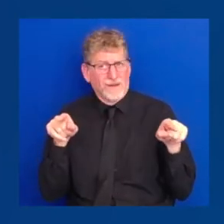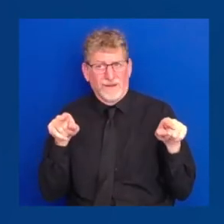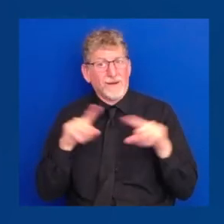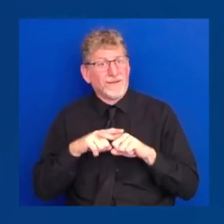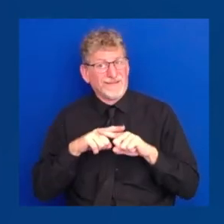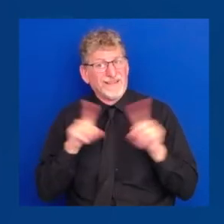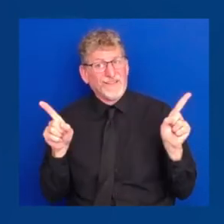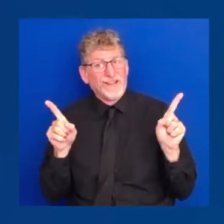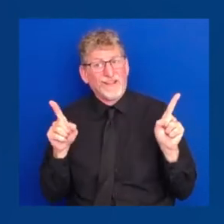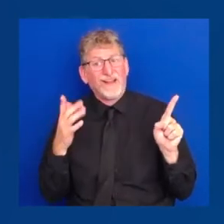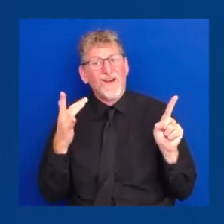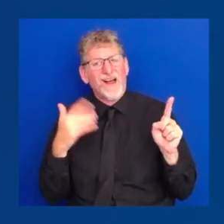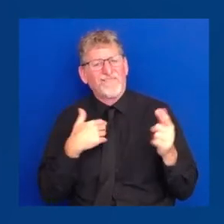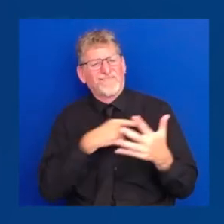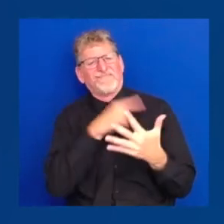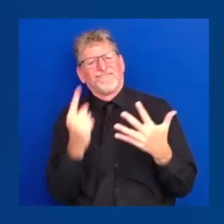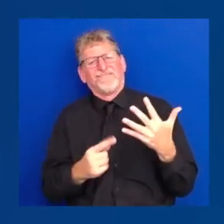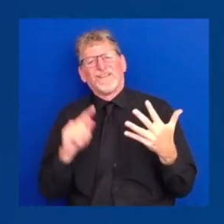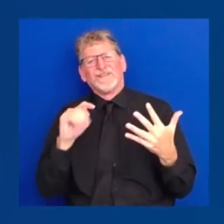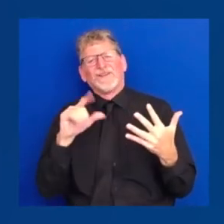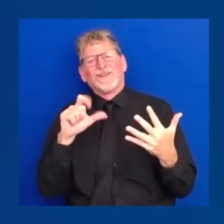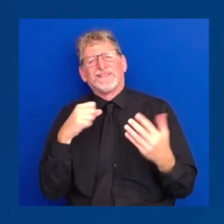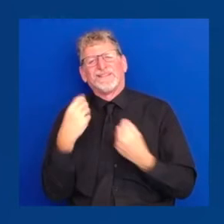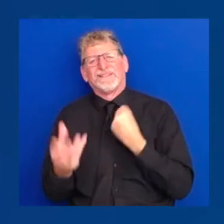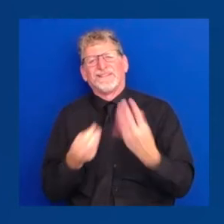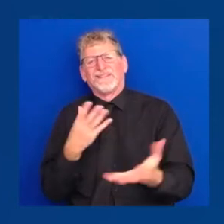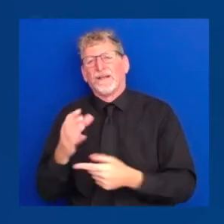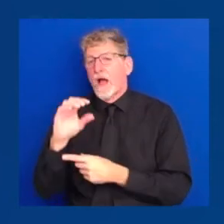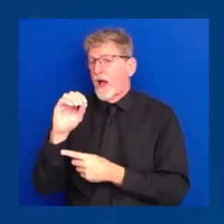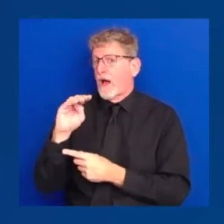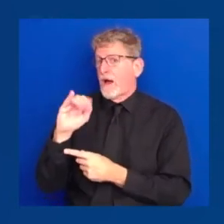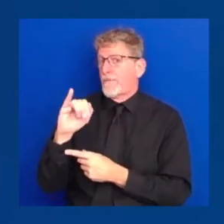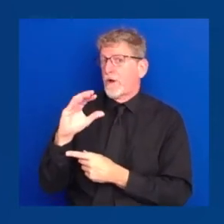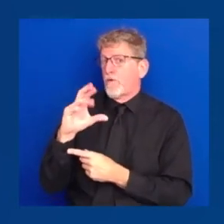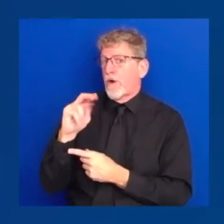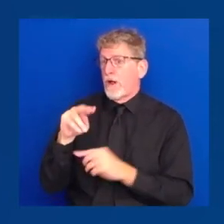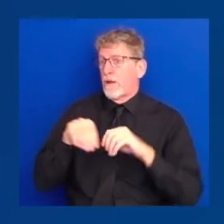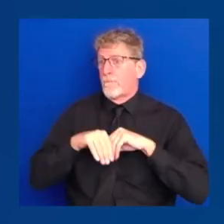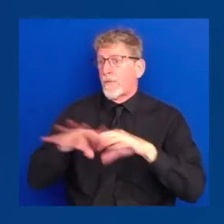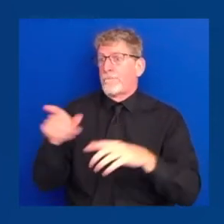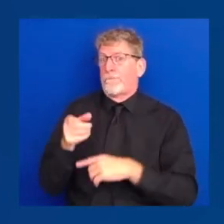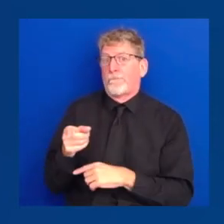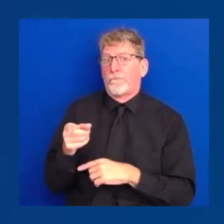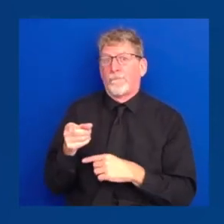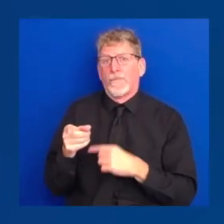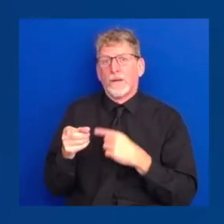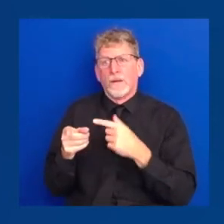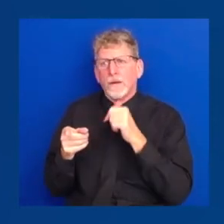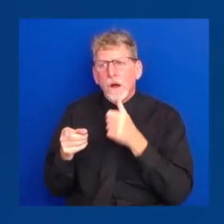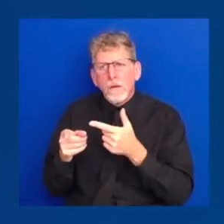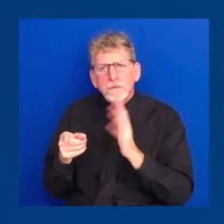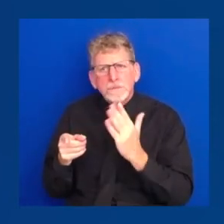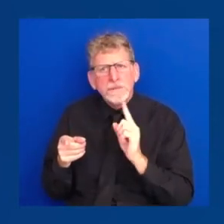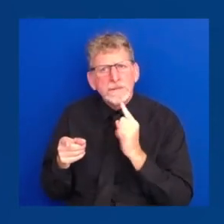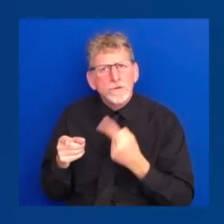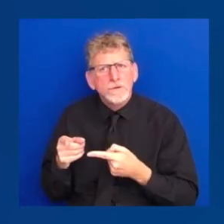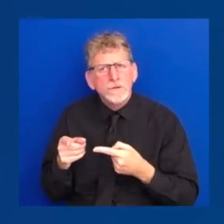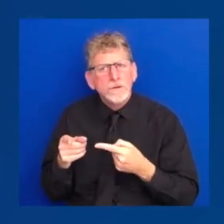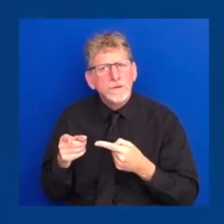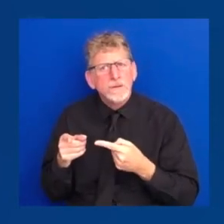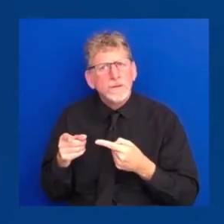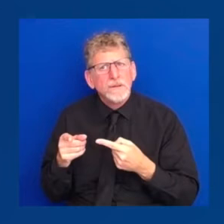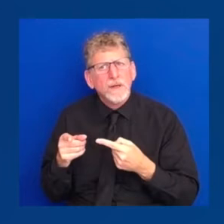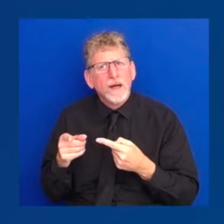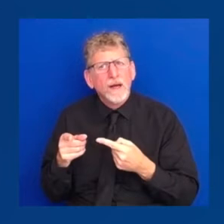milder variant, but it's also because of the massive amount of vaccination we've been doing, the massive amount of boosting we've been doing, as well as